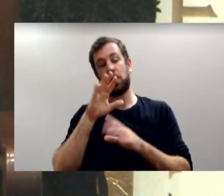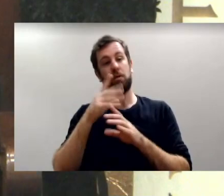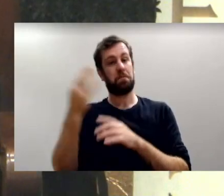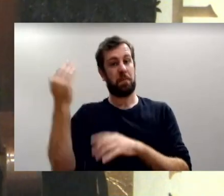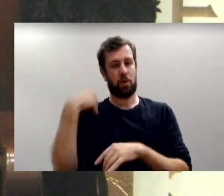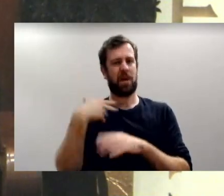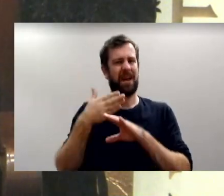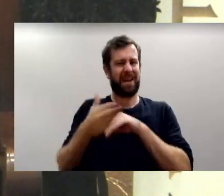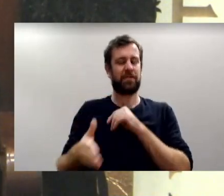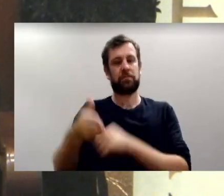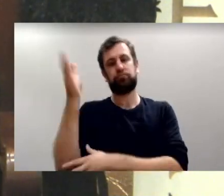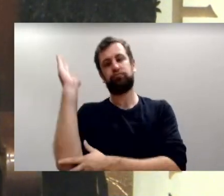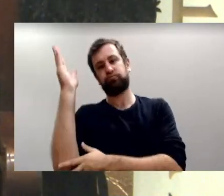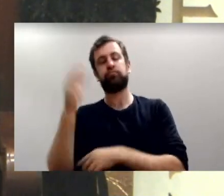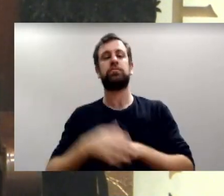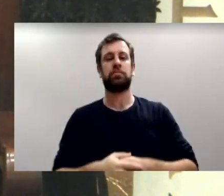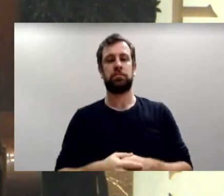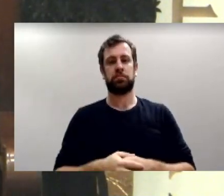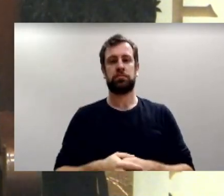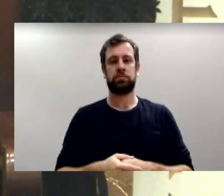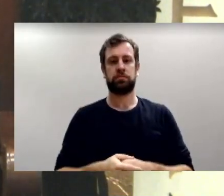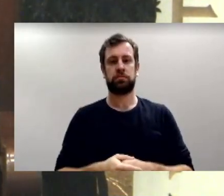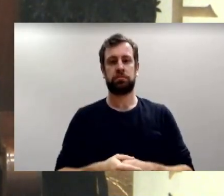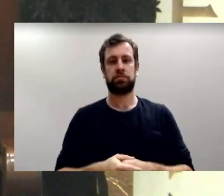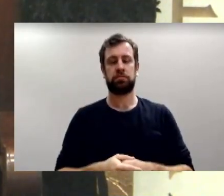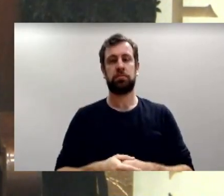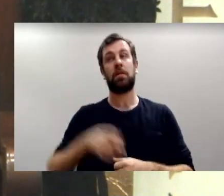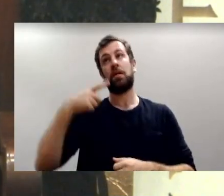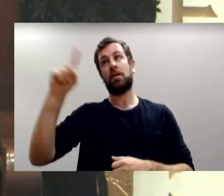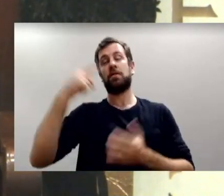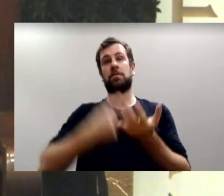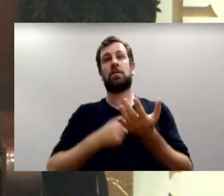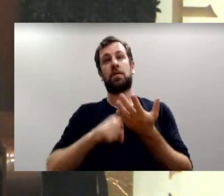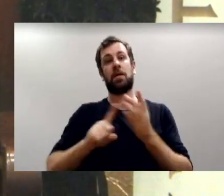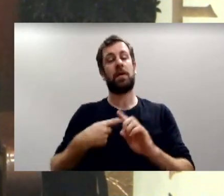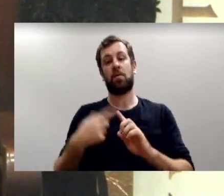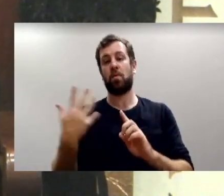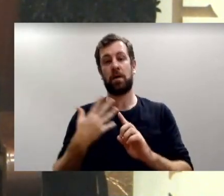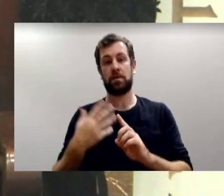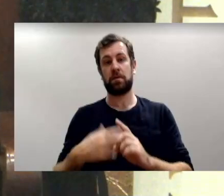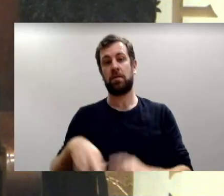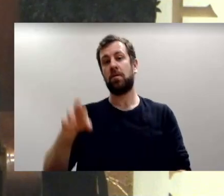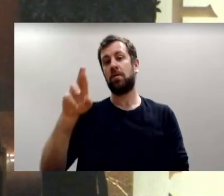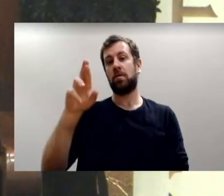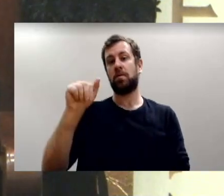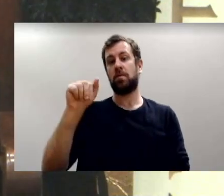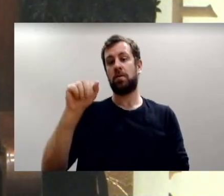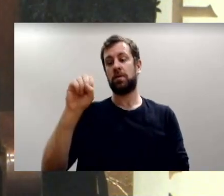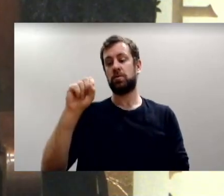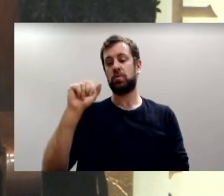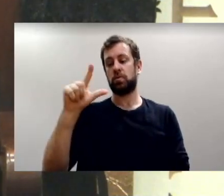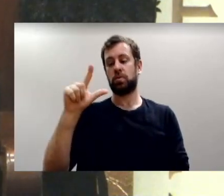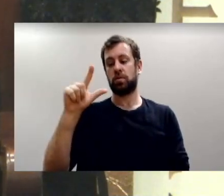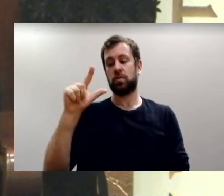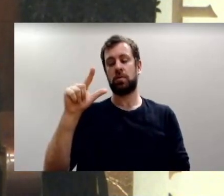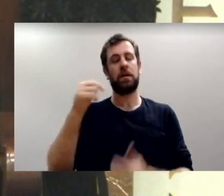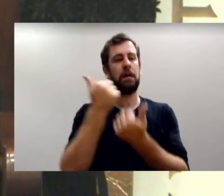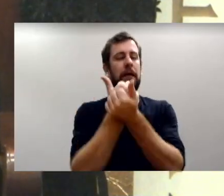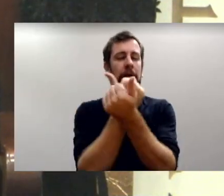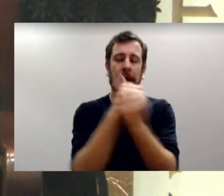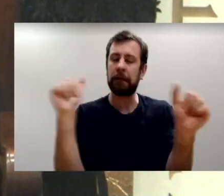khutbah, Allah subhanahu wa ta'ala talks about Rasul, any Rasul in general. And he